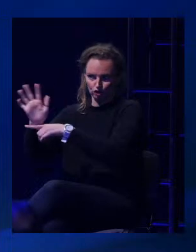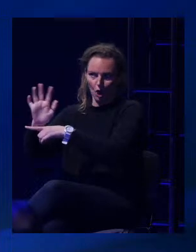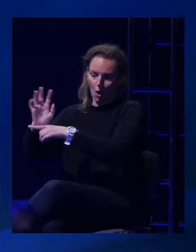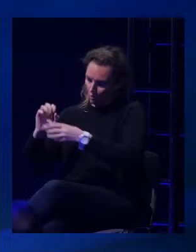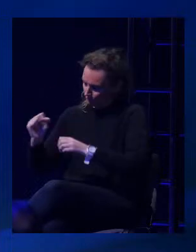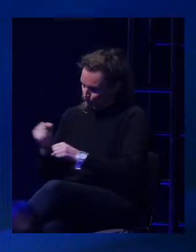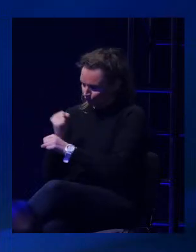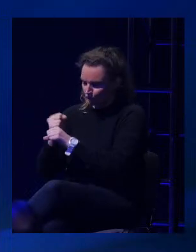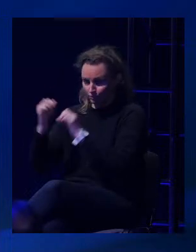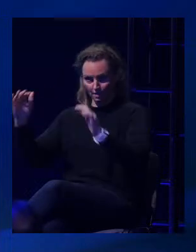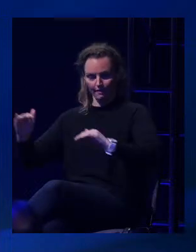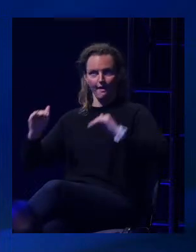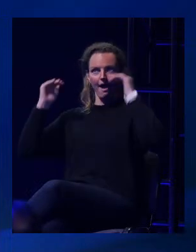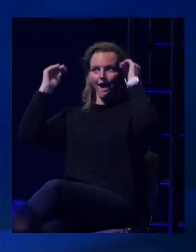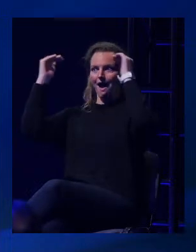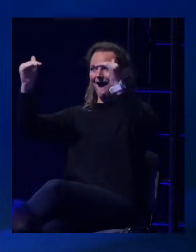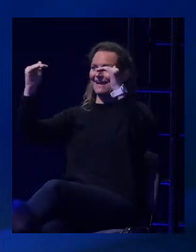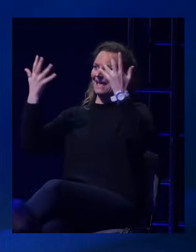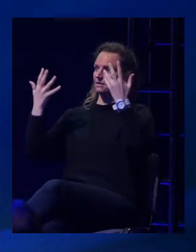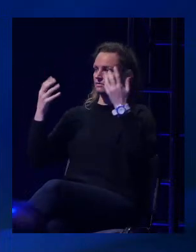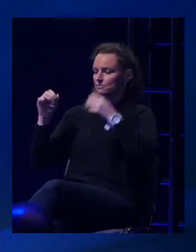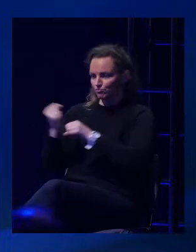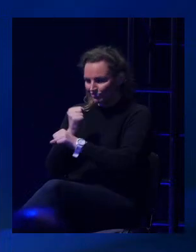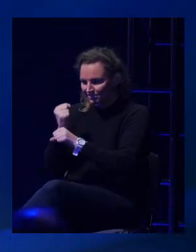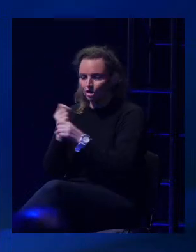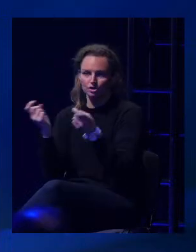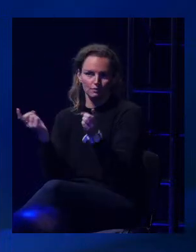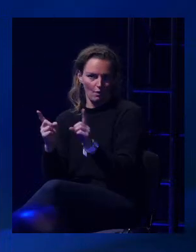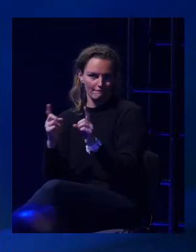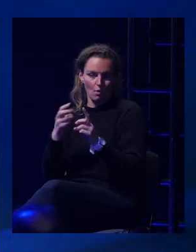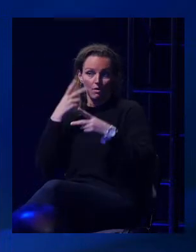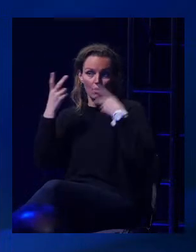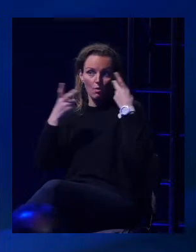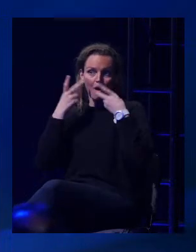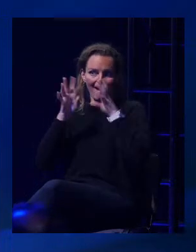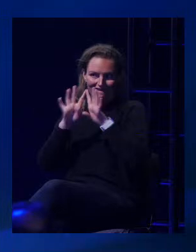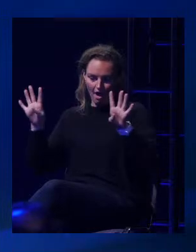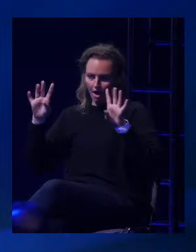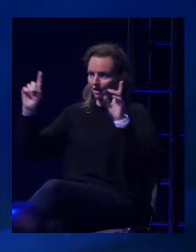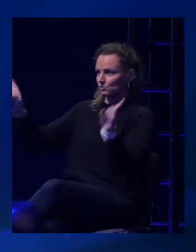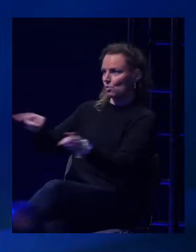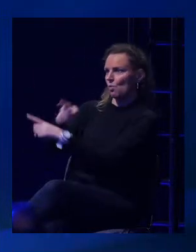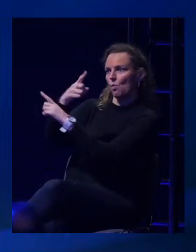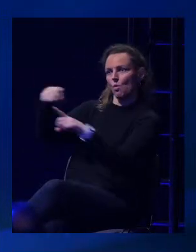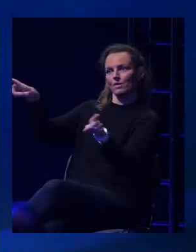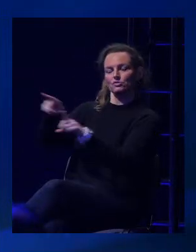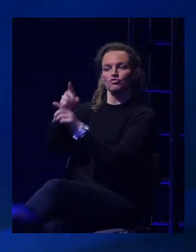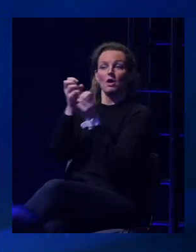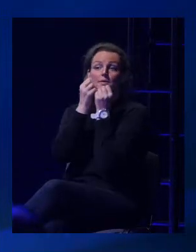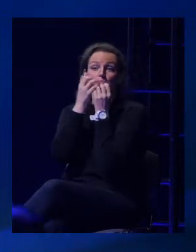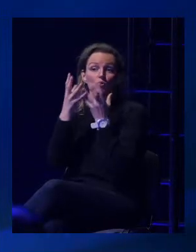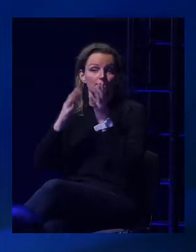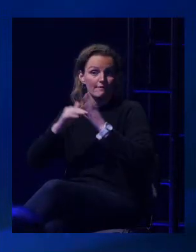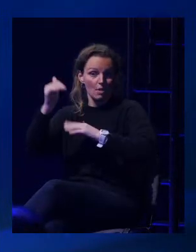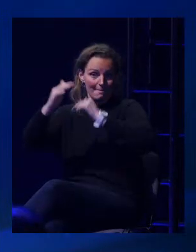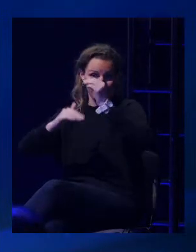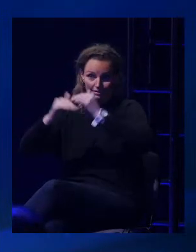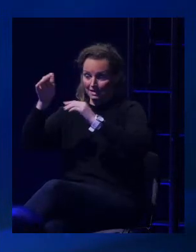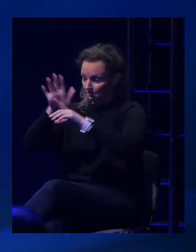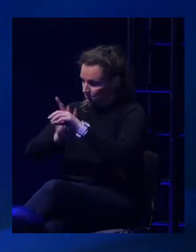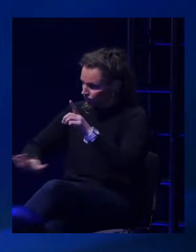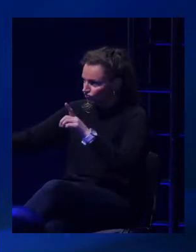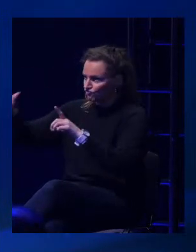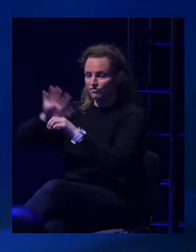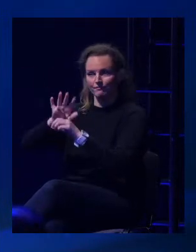productions for choirs and orchestras, often together in really beautiful buildings in and around Spain. And they use 8